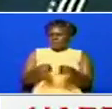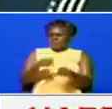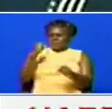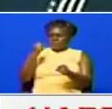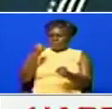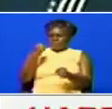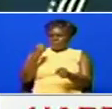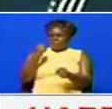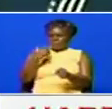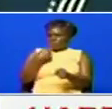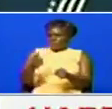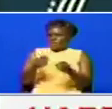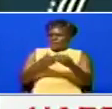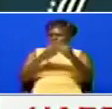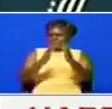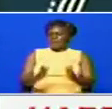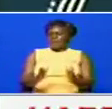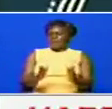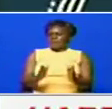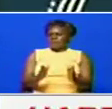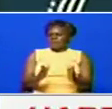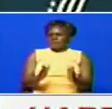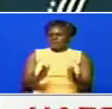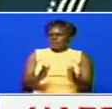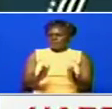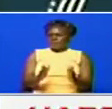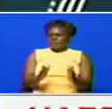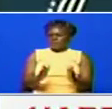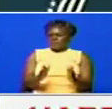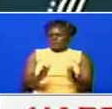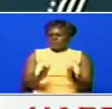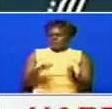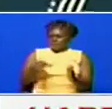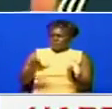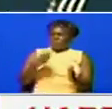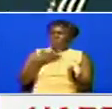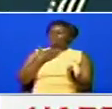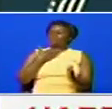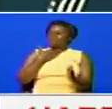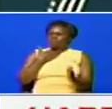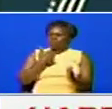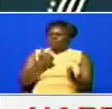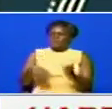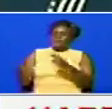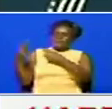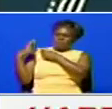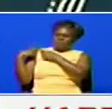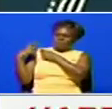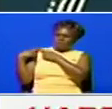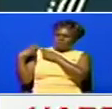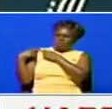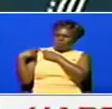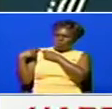clear to their leaders, whomever they are, whatever level of government, that they want a responsible reaction